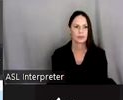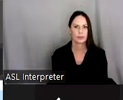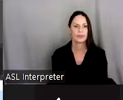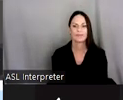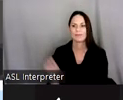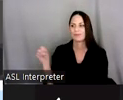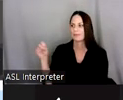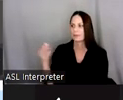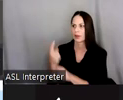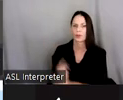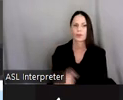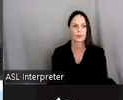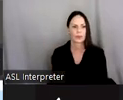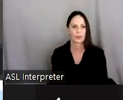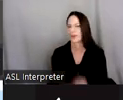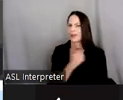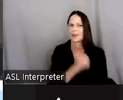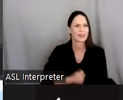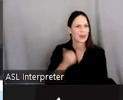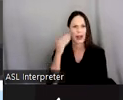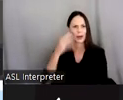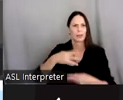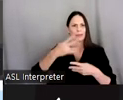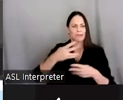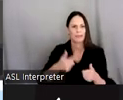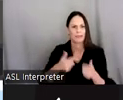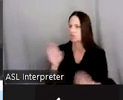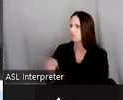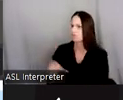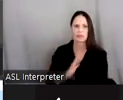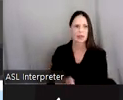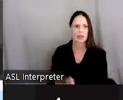Yes, that's correct. Sorry, I'm scrolling fast. Oh, you're fine.